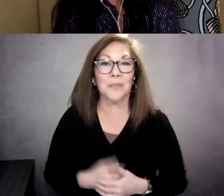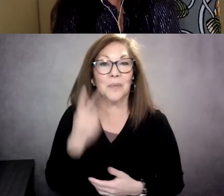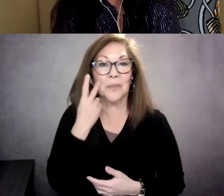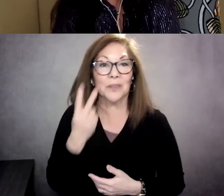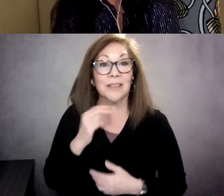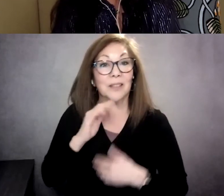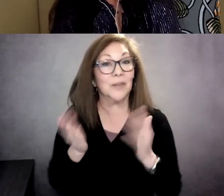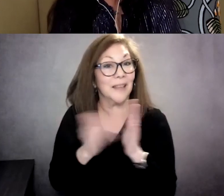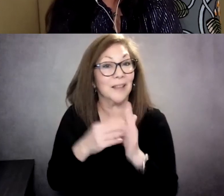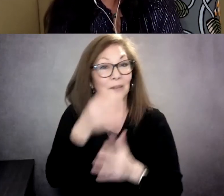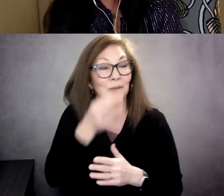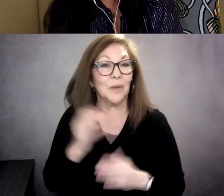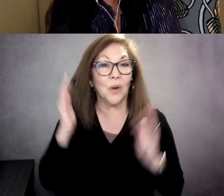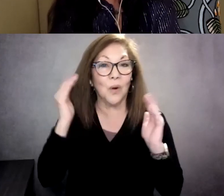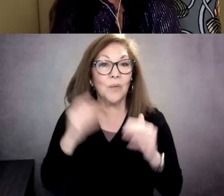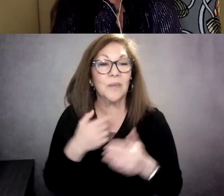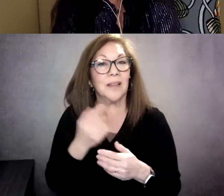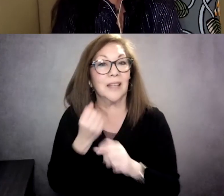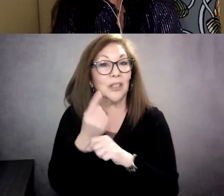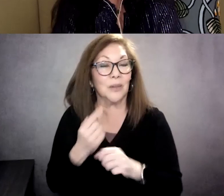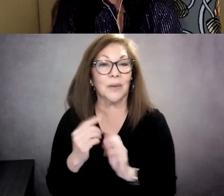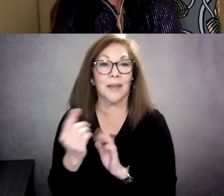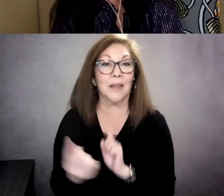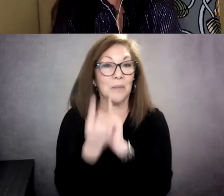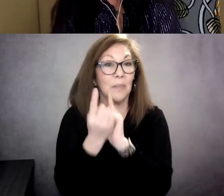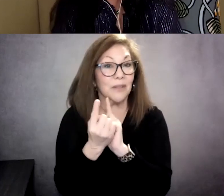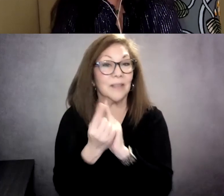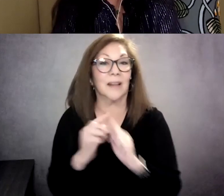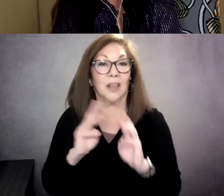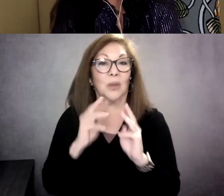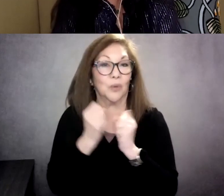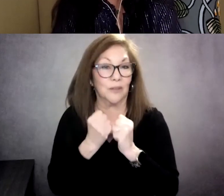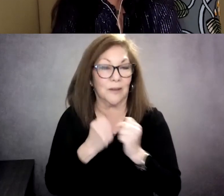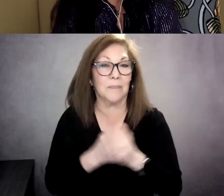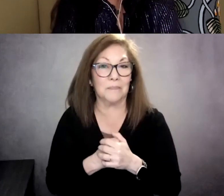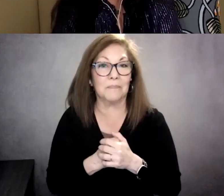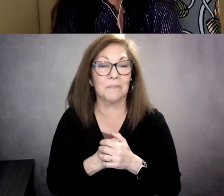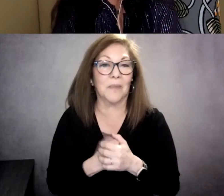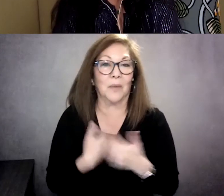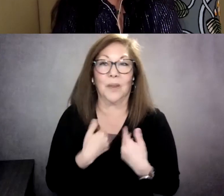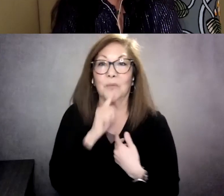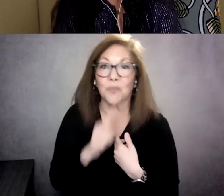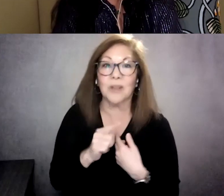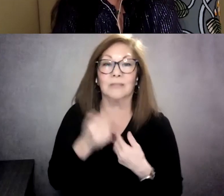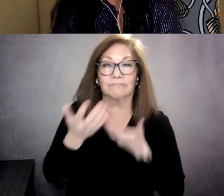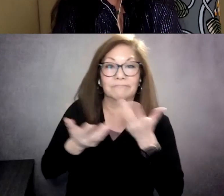all again soon, and hopefully next year in person at the workshop. We will have conversations there.